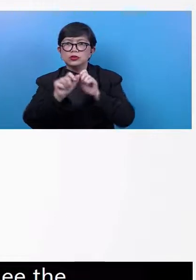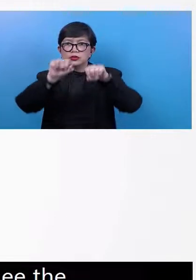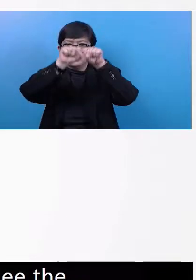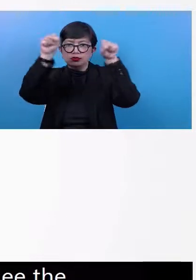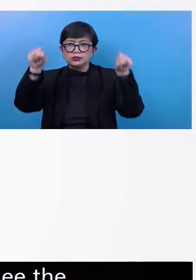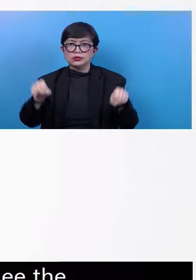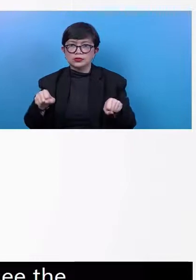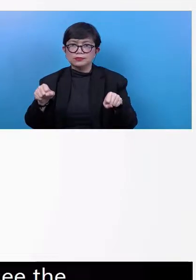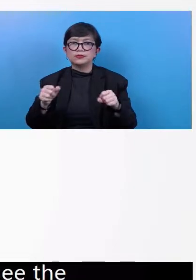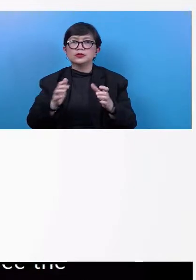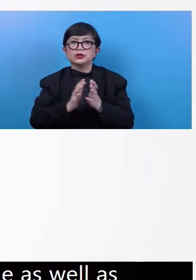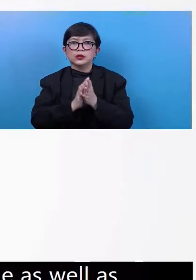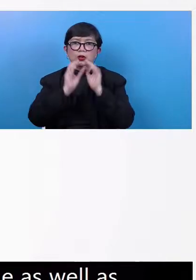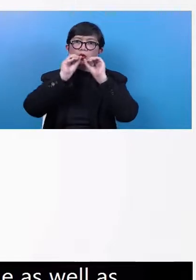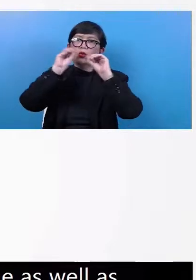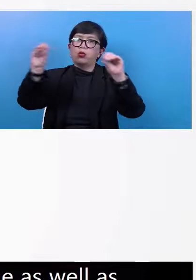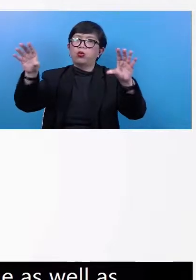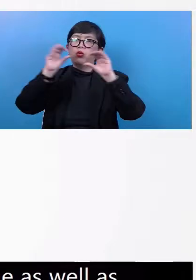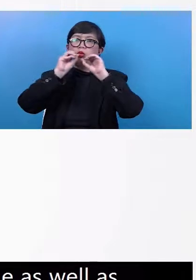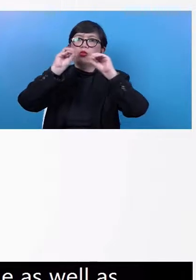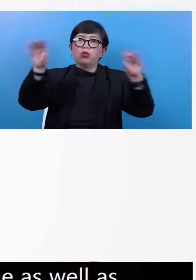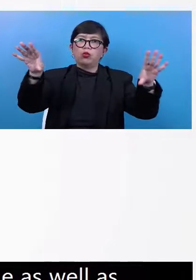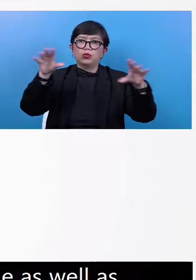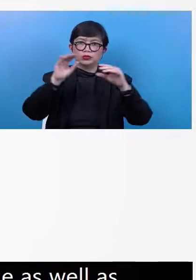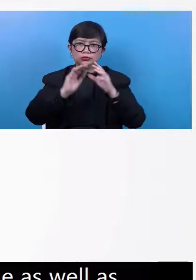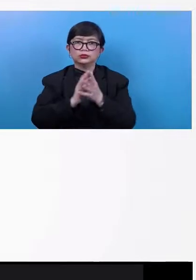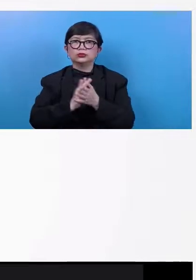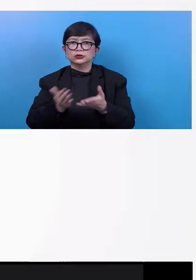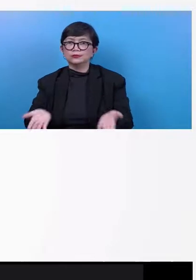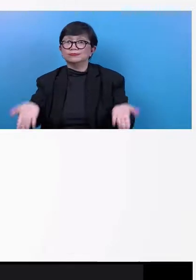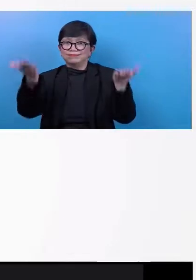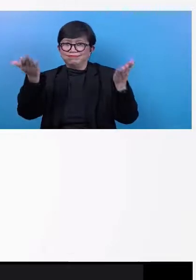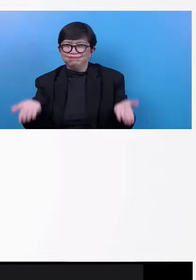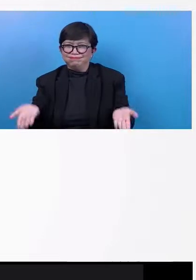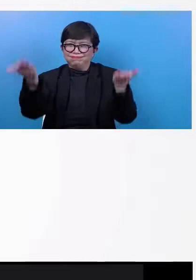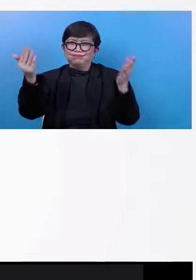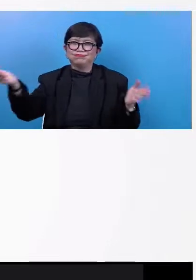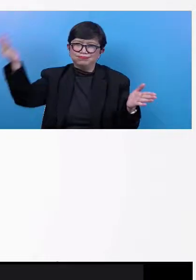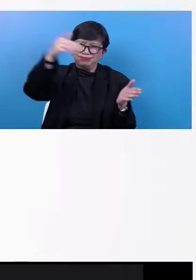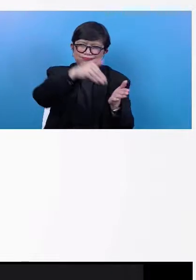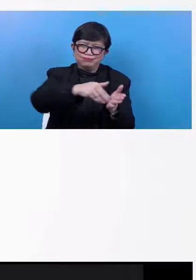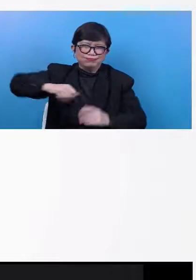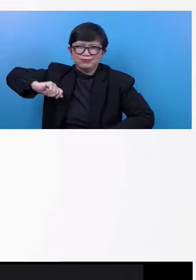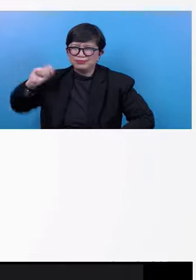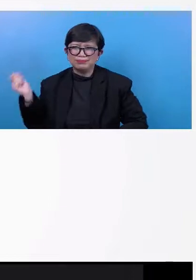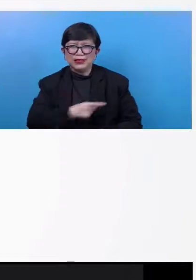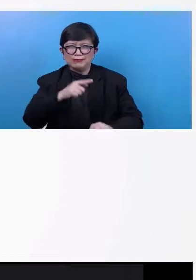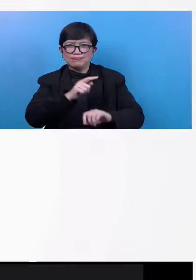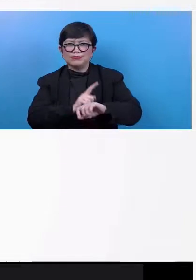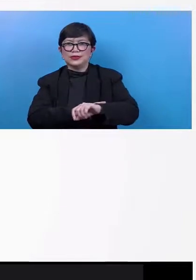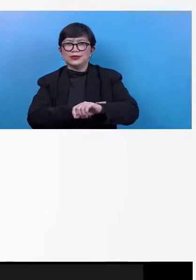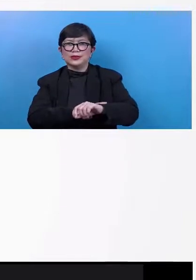promote more expeditious recovery. And so with that, I'll yield the floor. Thank you very much for listening.